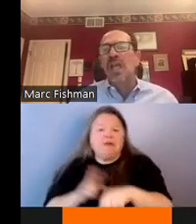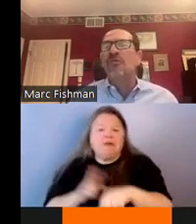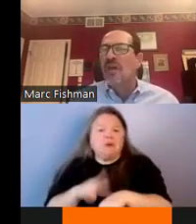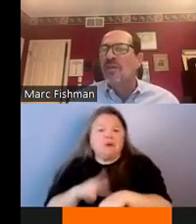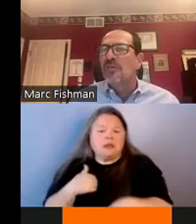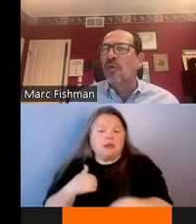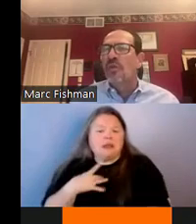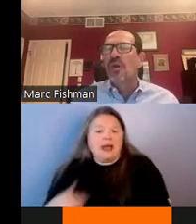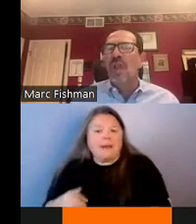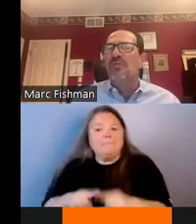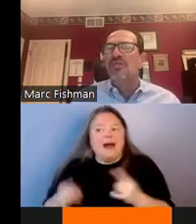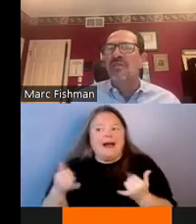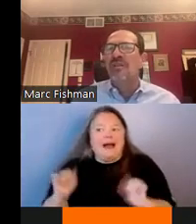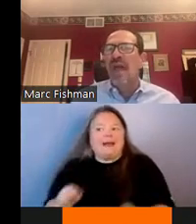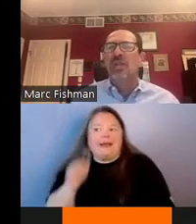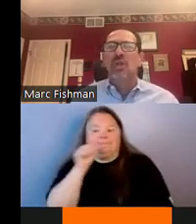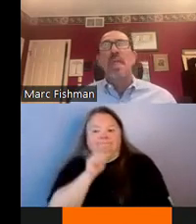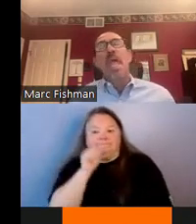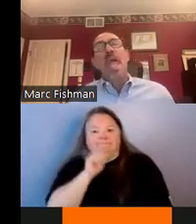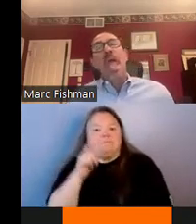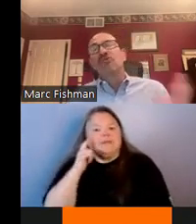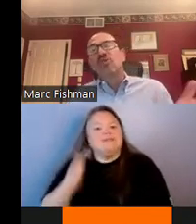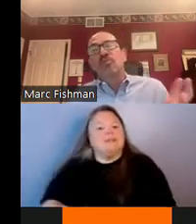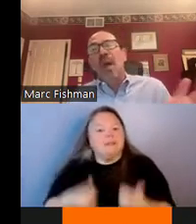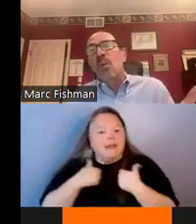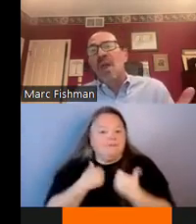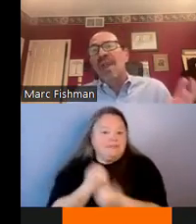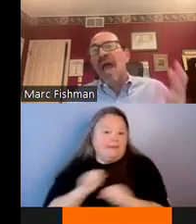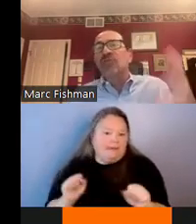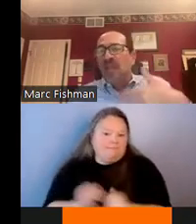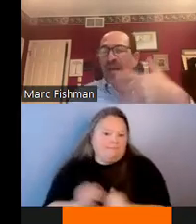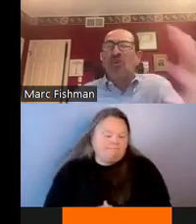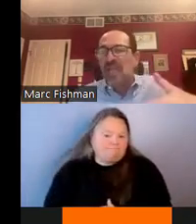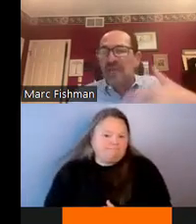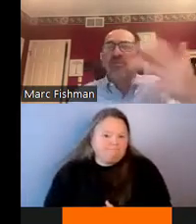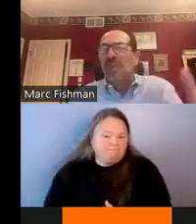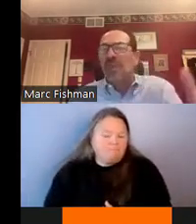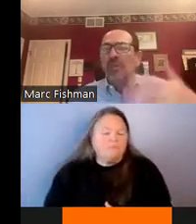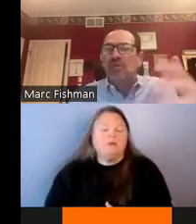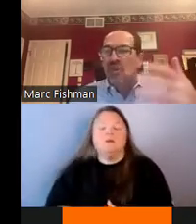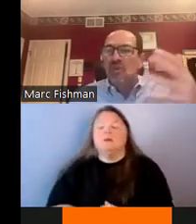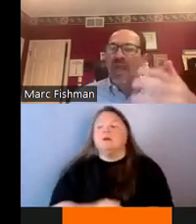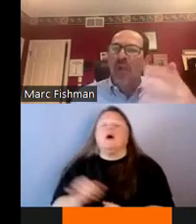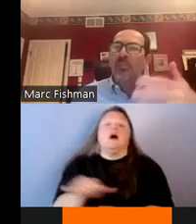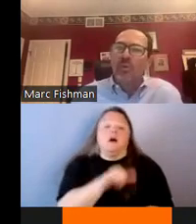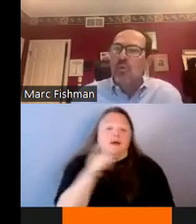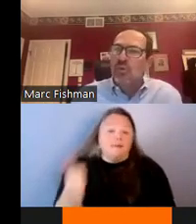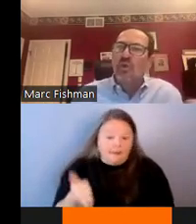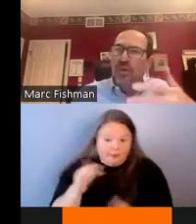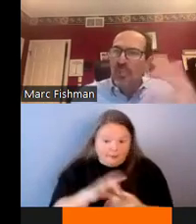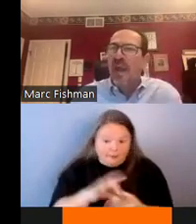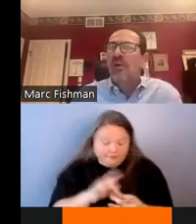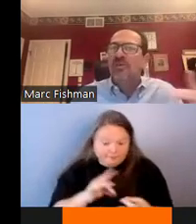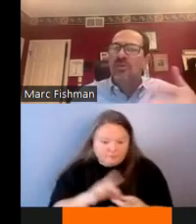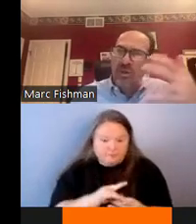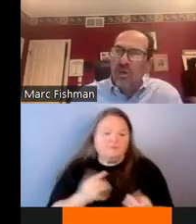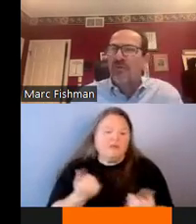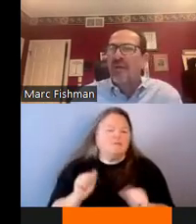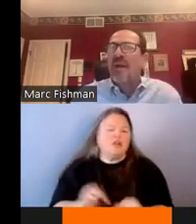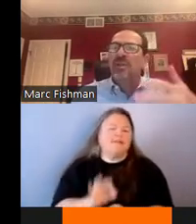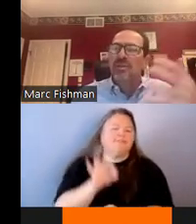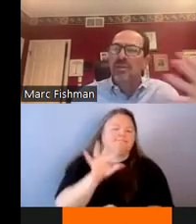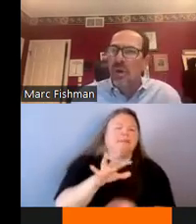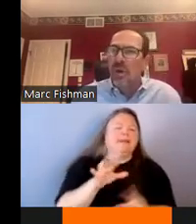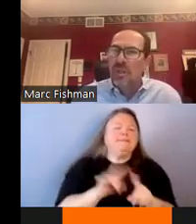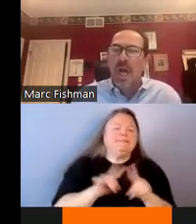that we can live with for their life-saving value. And just by way of analogy, and I'm trying to give you some language that you can help use to talk to parents, to